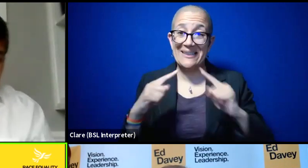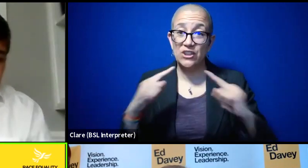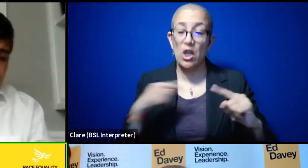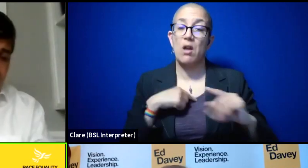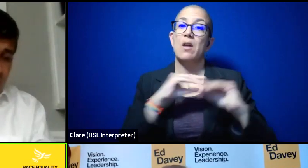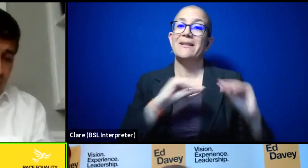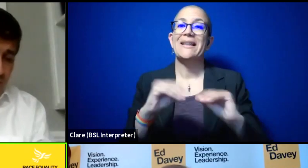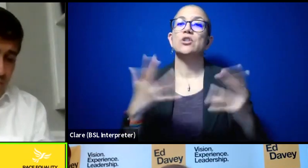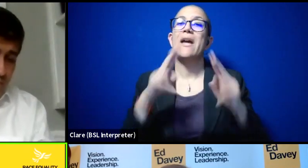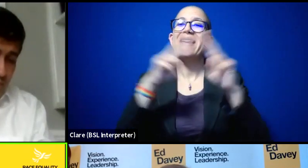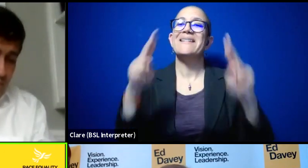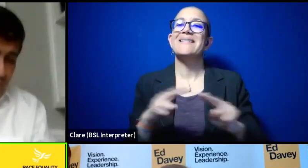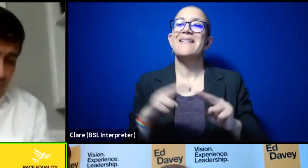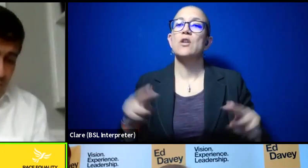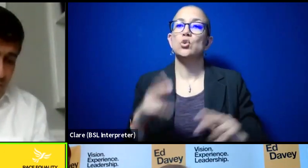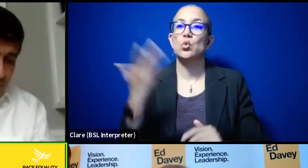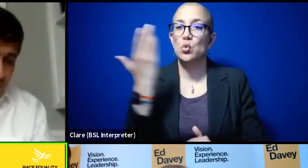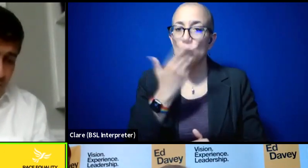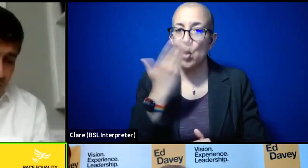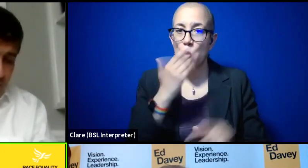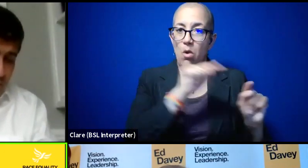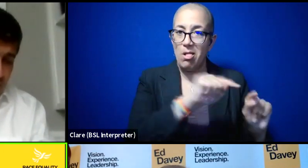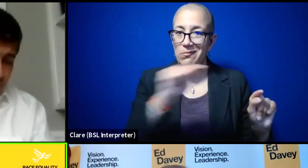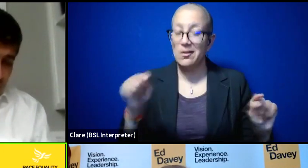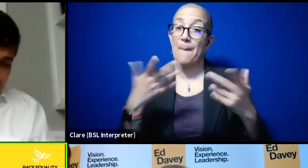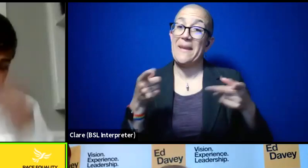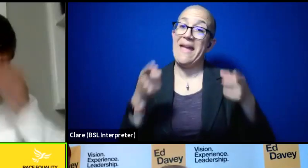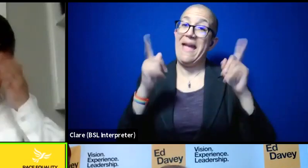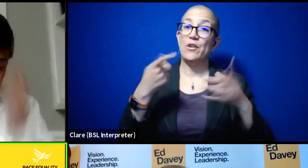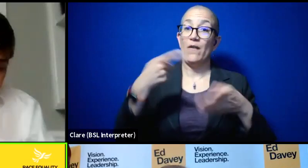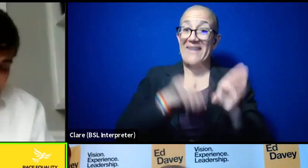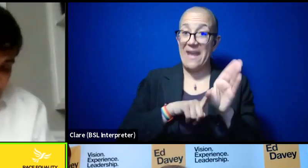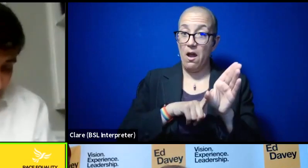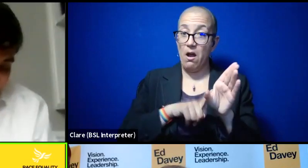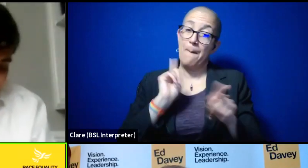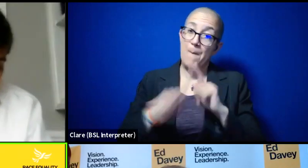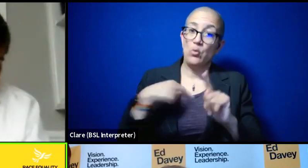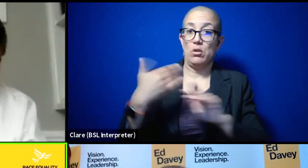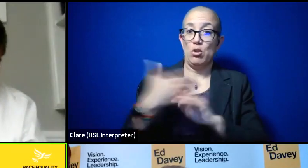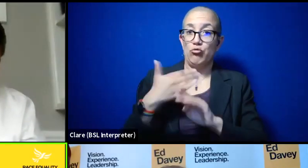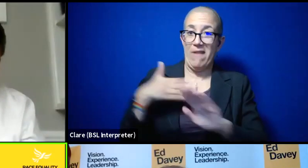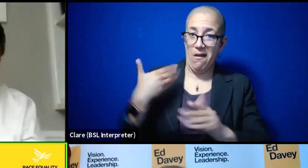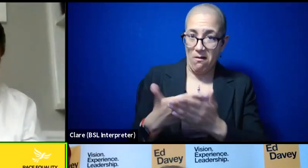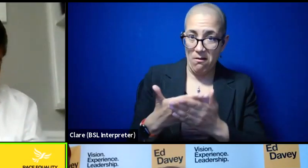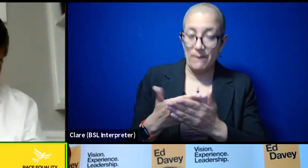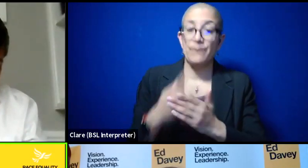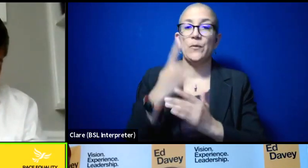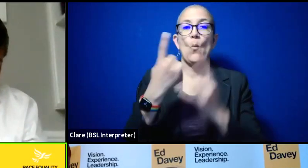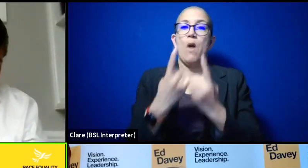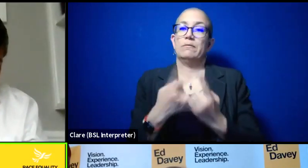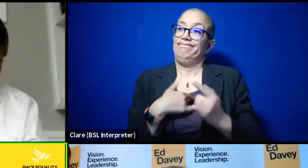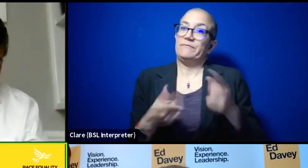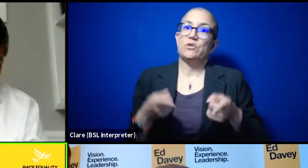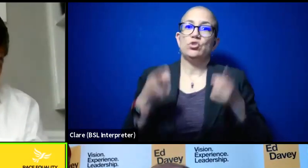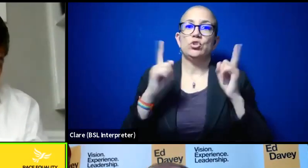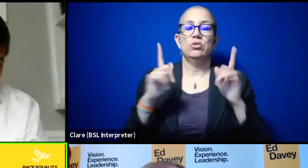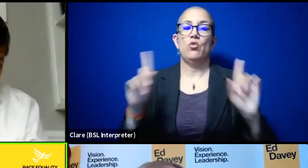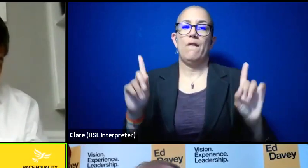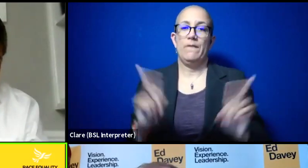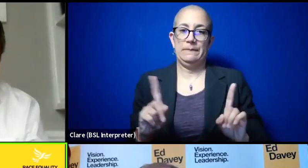international schools, and I was head of year for most of my career. And one of the things that I was in charge of